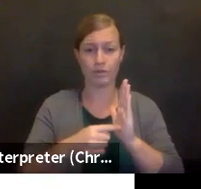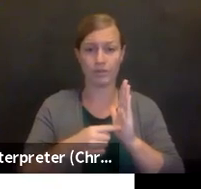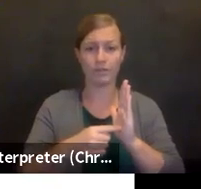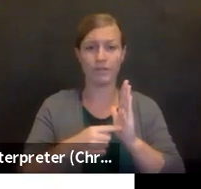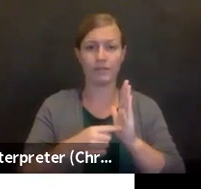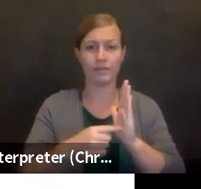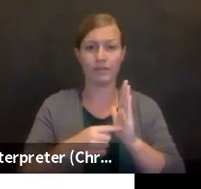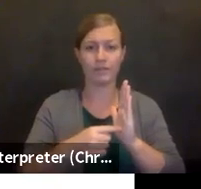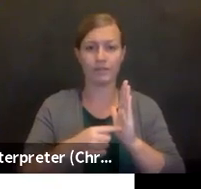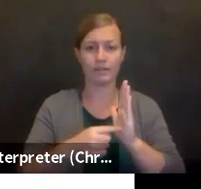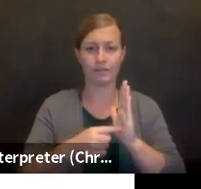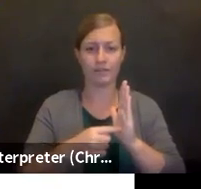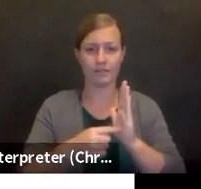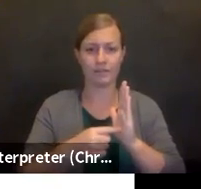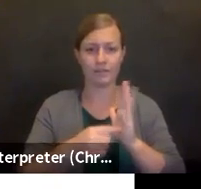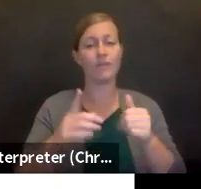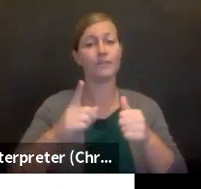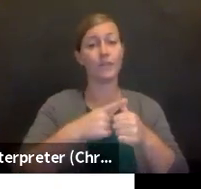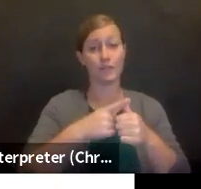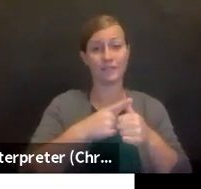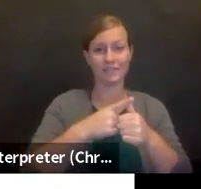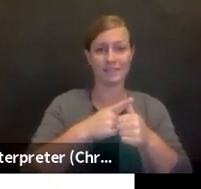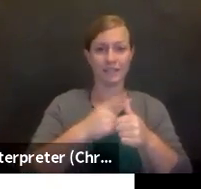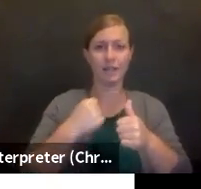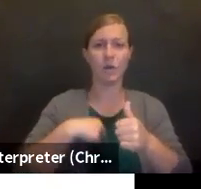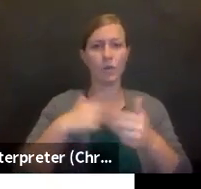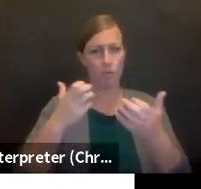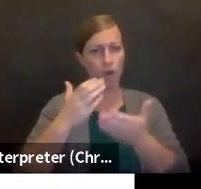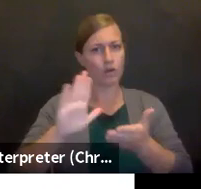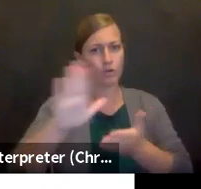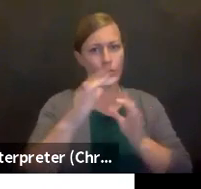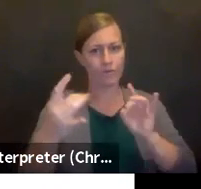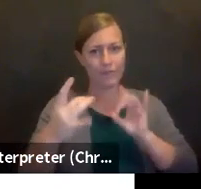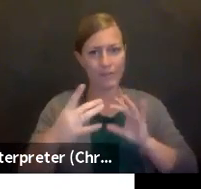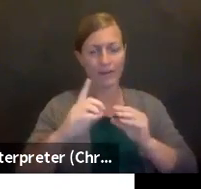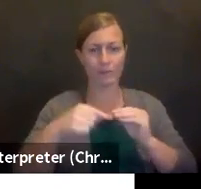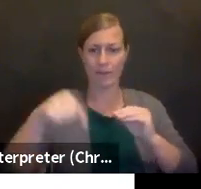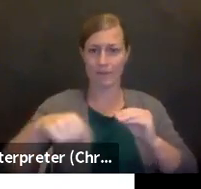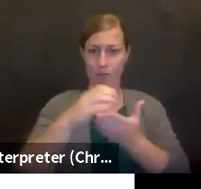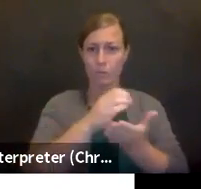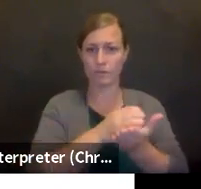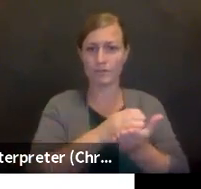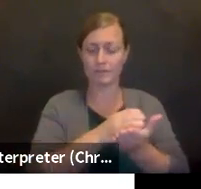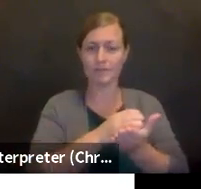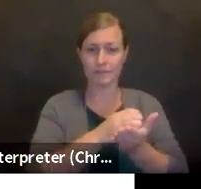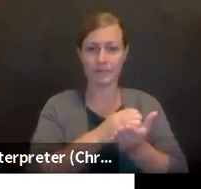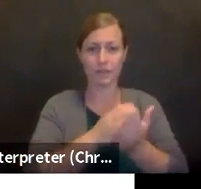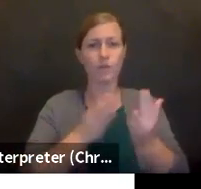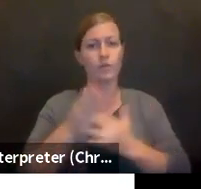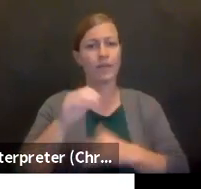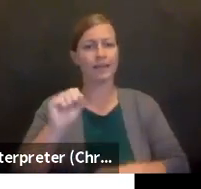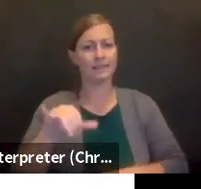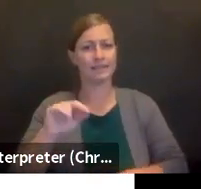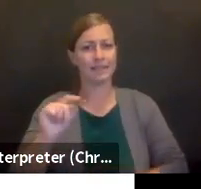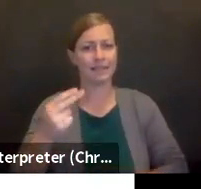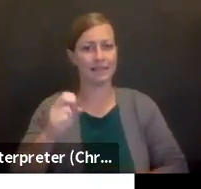is, first off, we want to get some feedback on this course through the synthesize and apply.